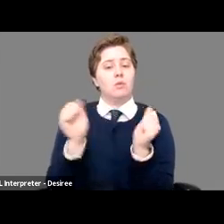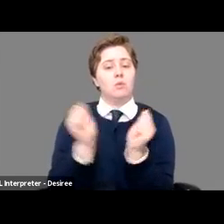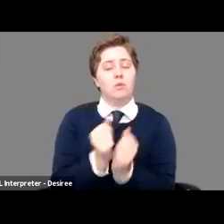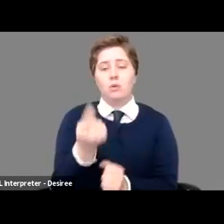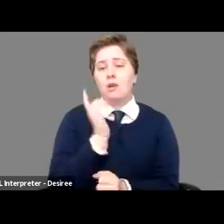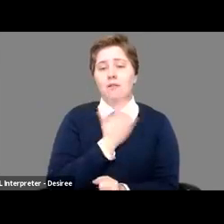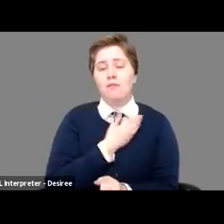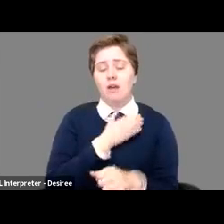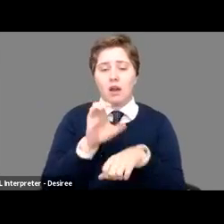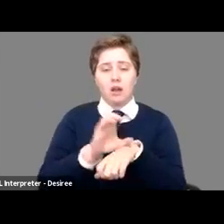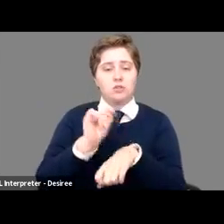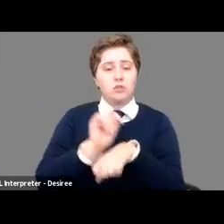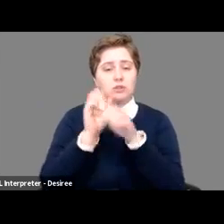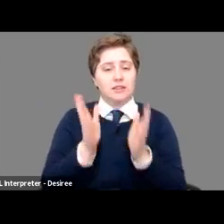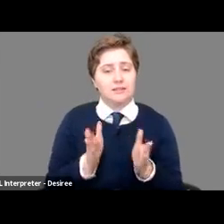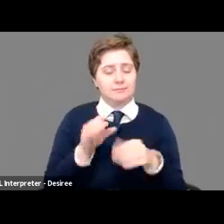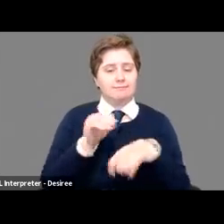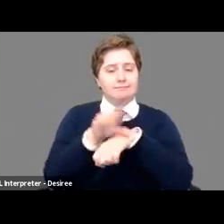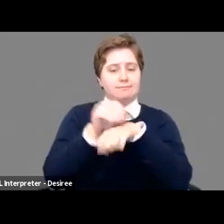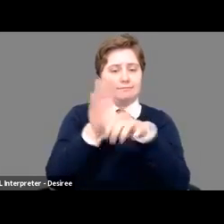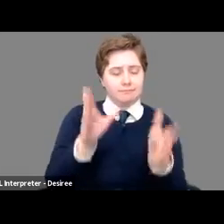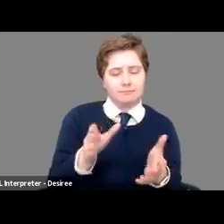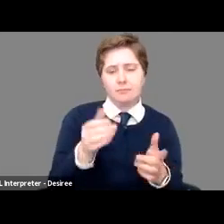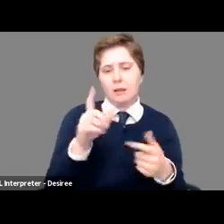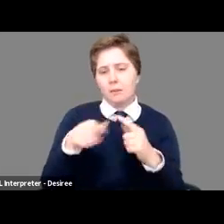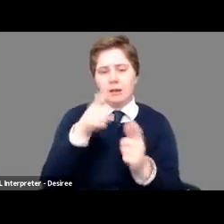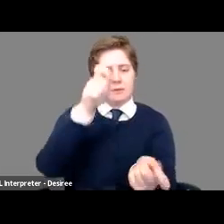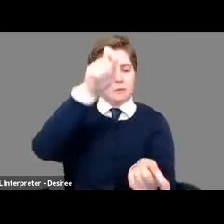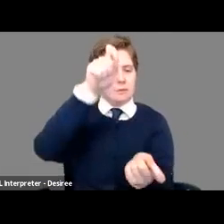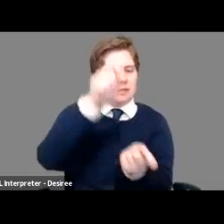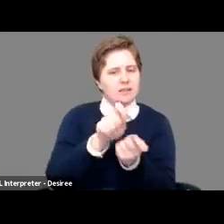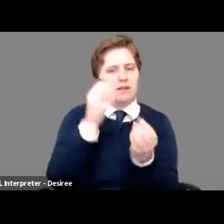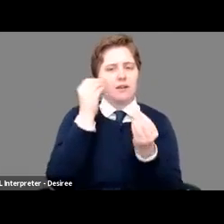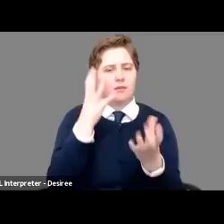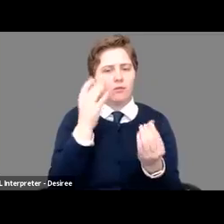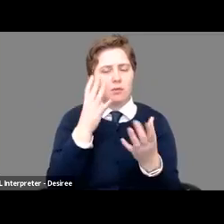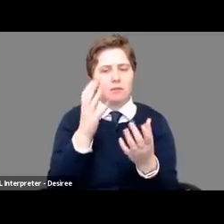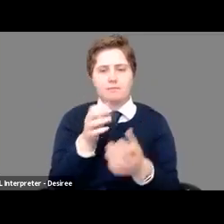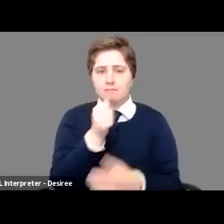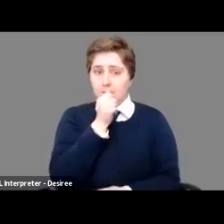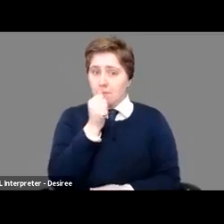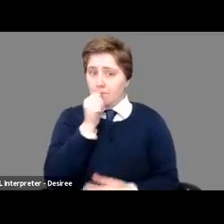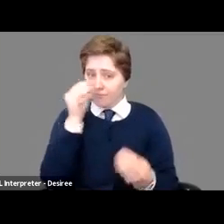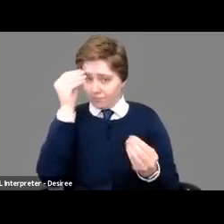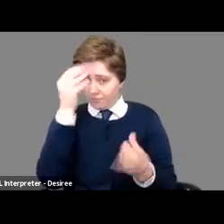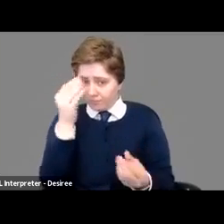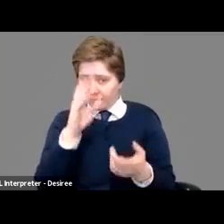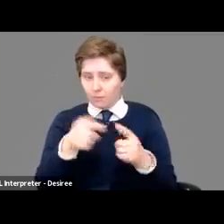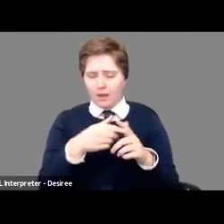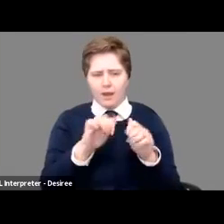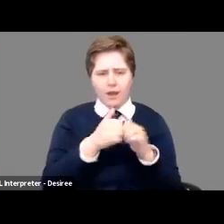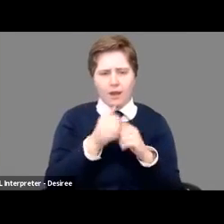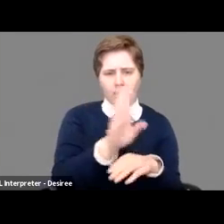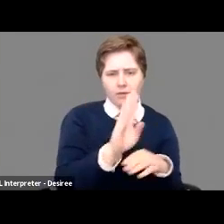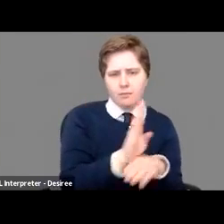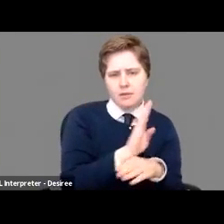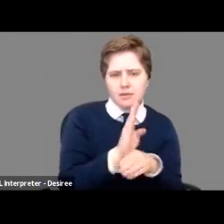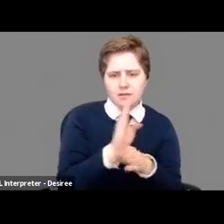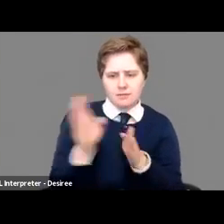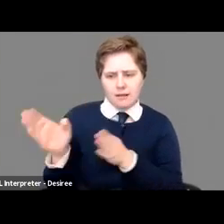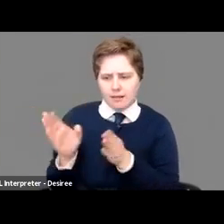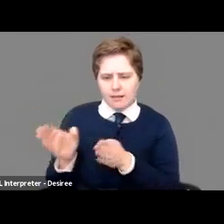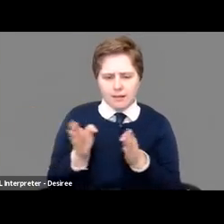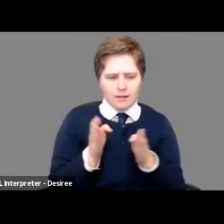of our consultants about specific information, confidential information about how their businesses will plan